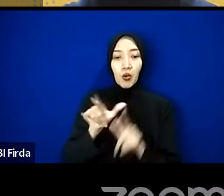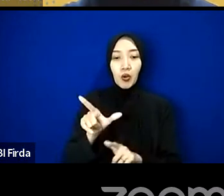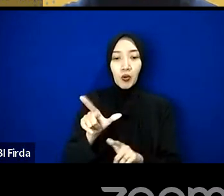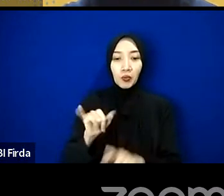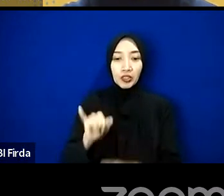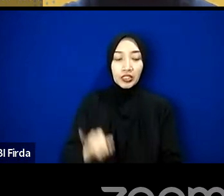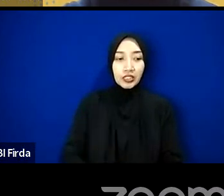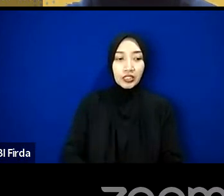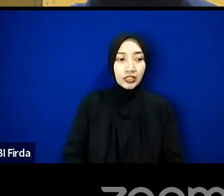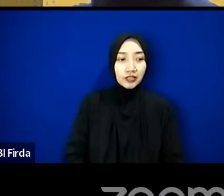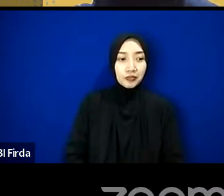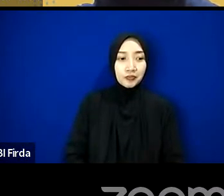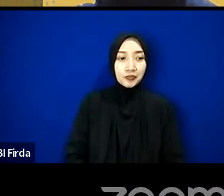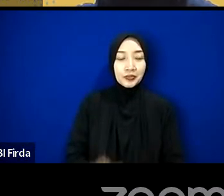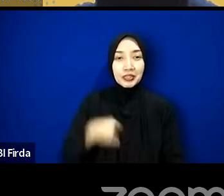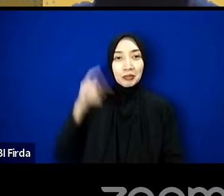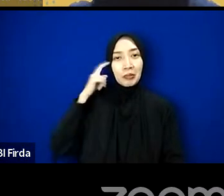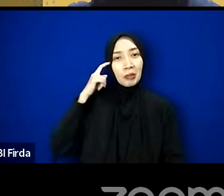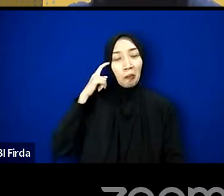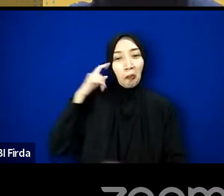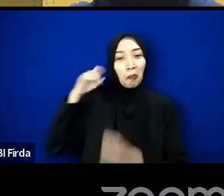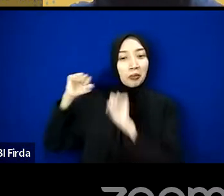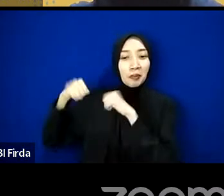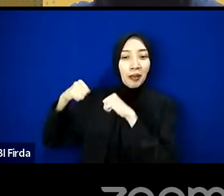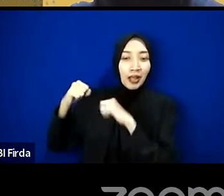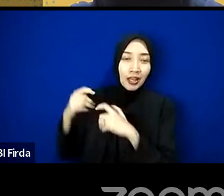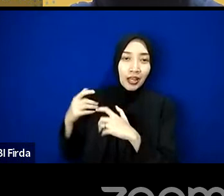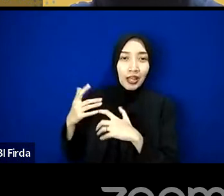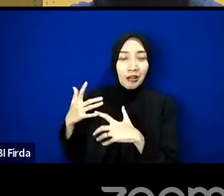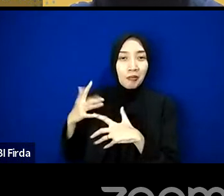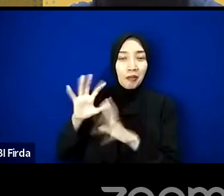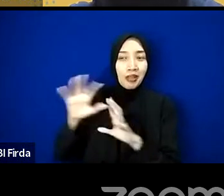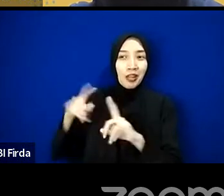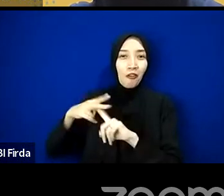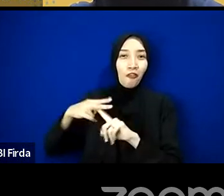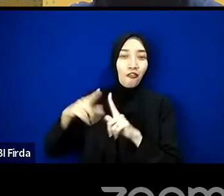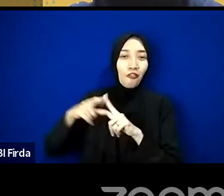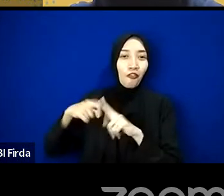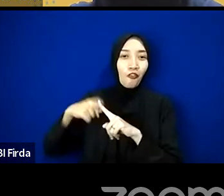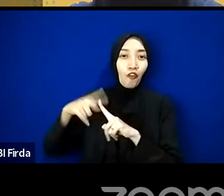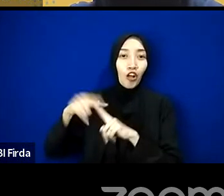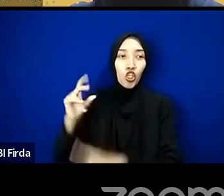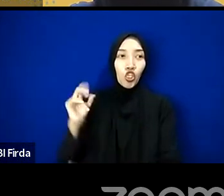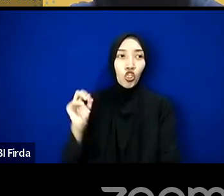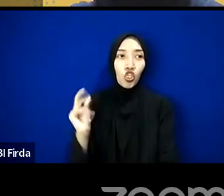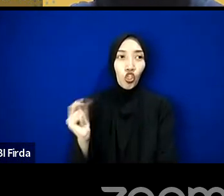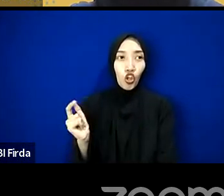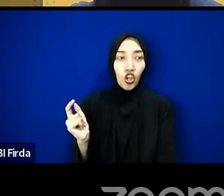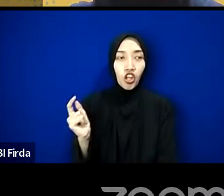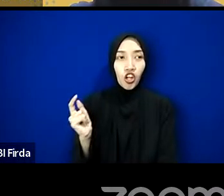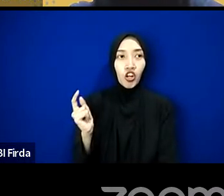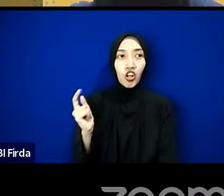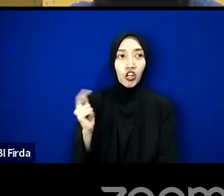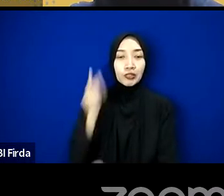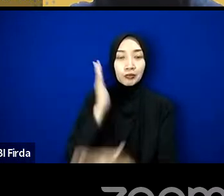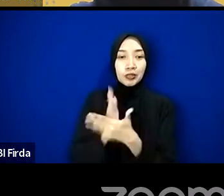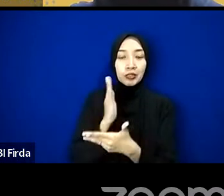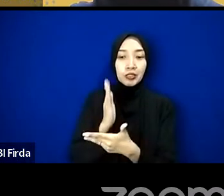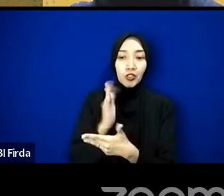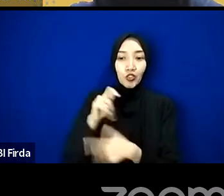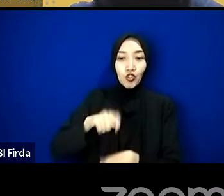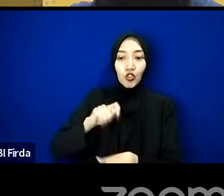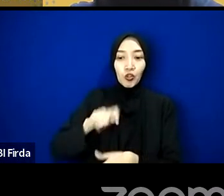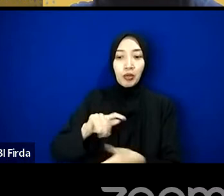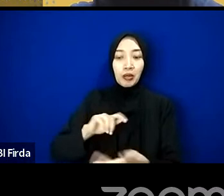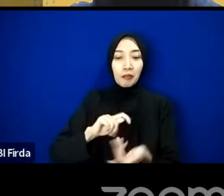agree. There are many factors that we still impose the death penalty, and we in our history also having, of course, the